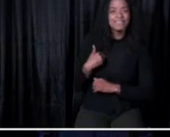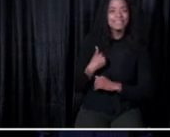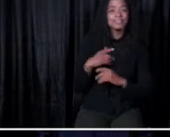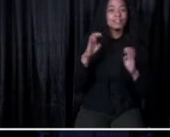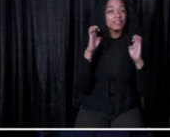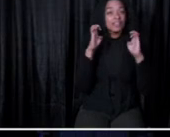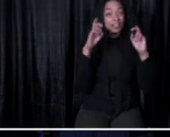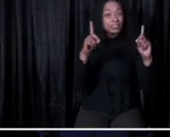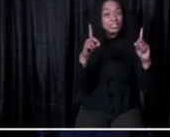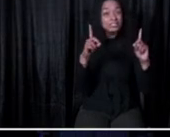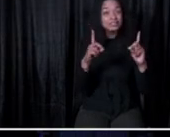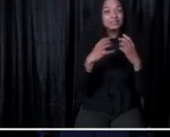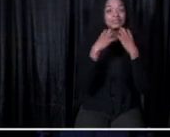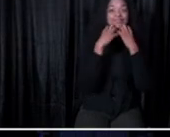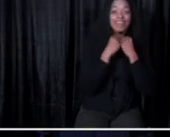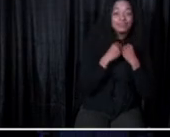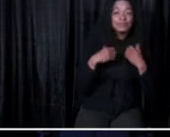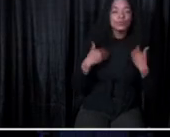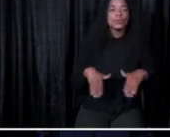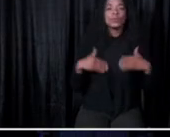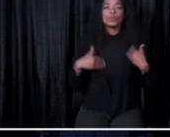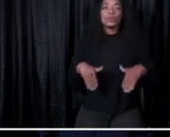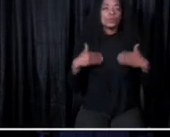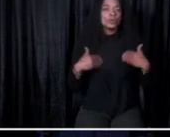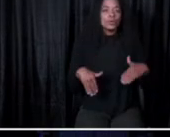In your life, you may lose